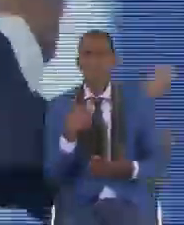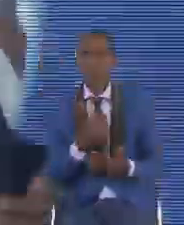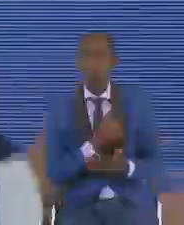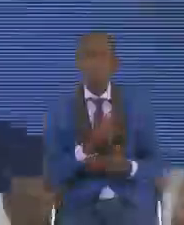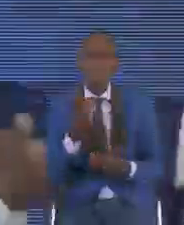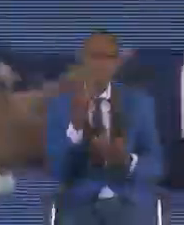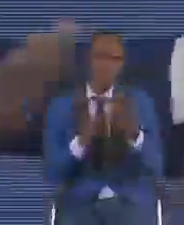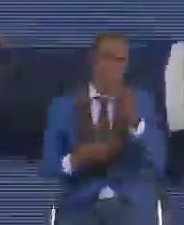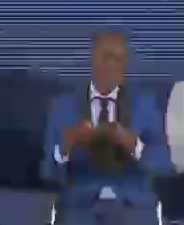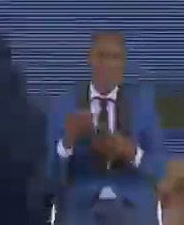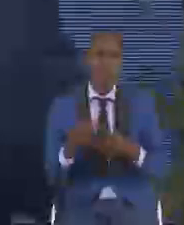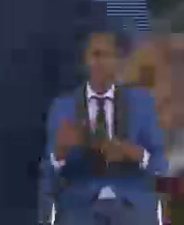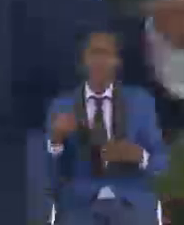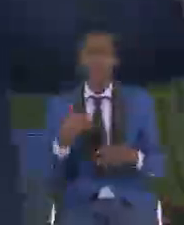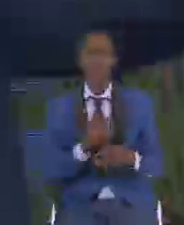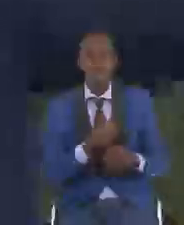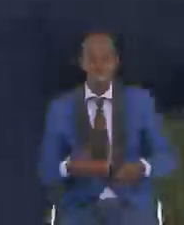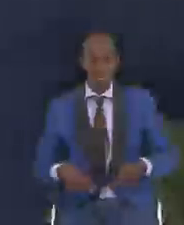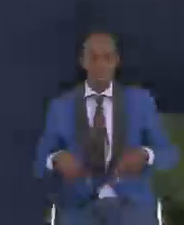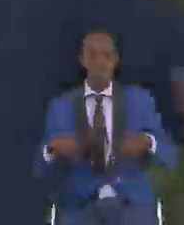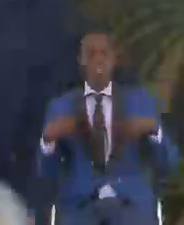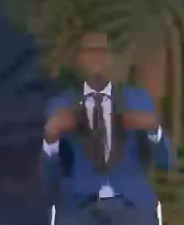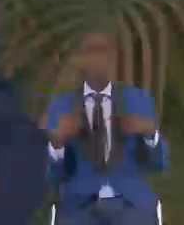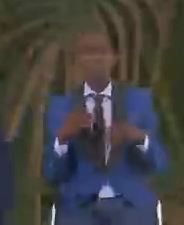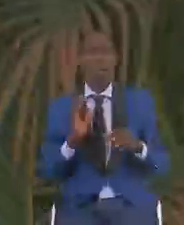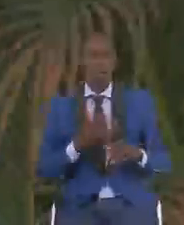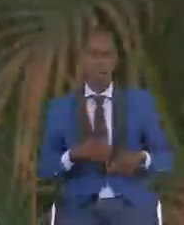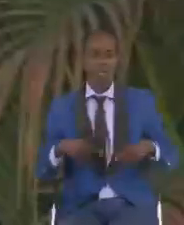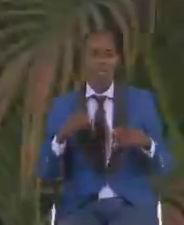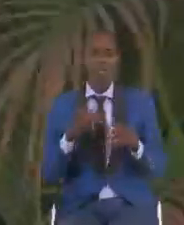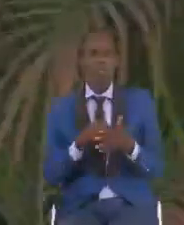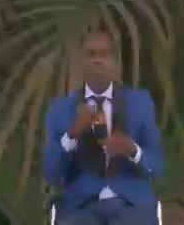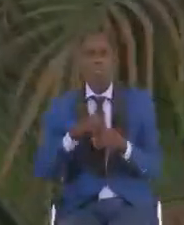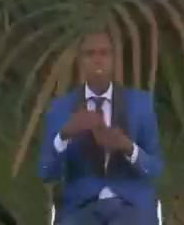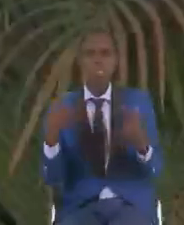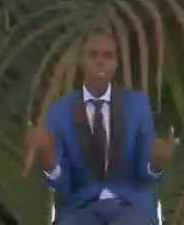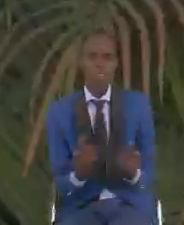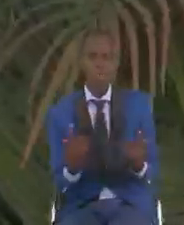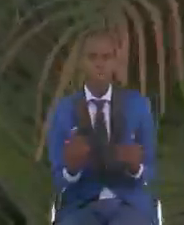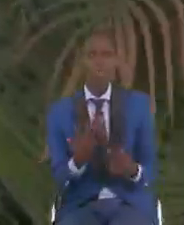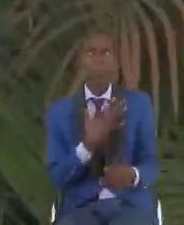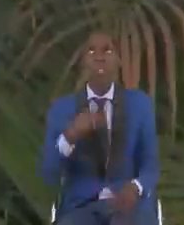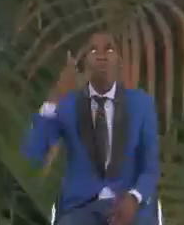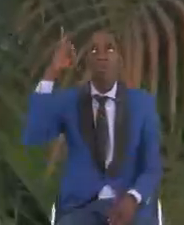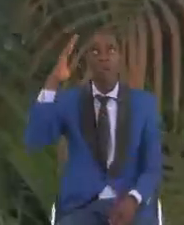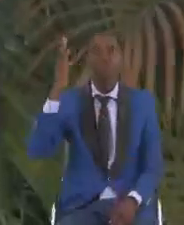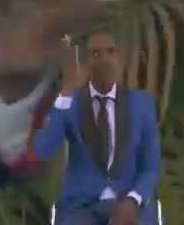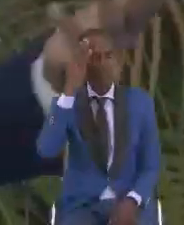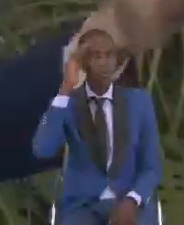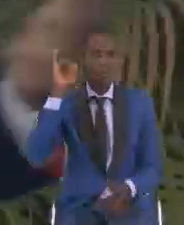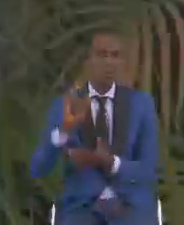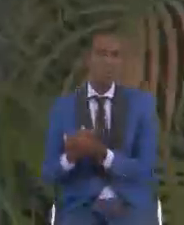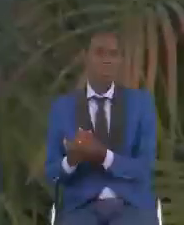we lived our lives in ungodliness and worldly laws. And God knew that. And all